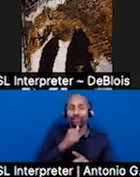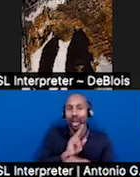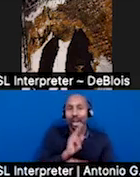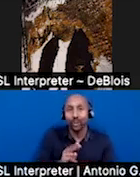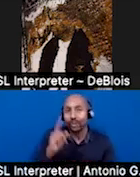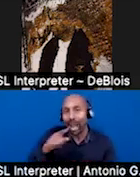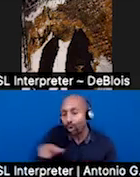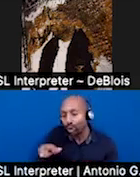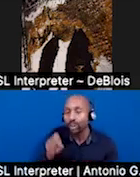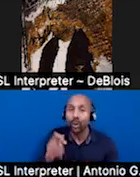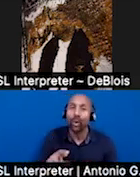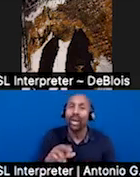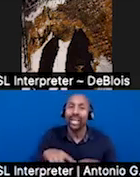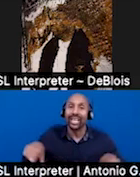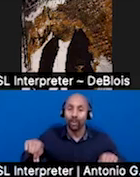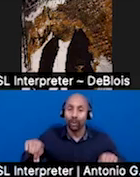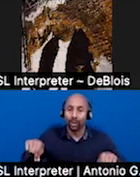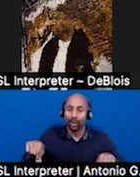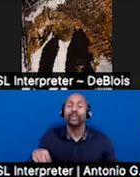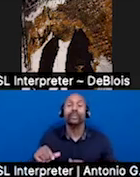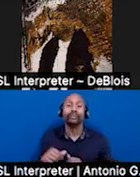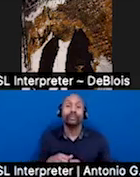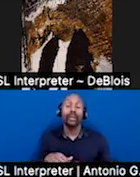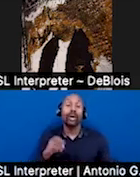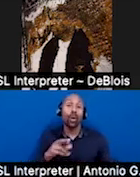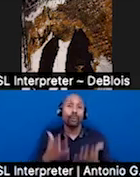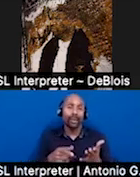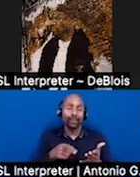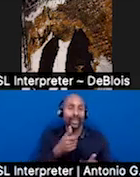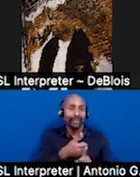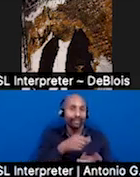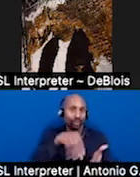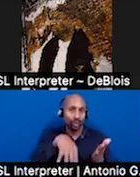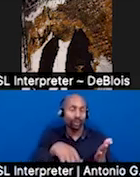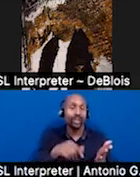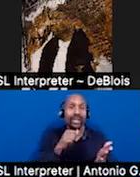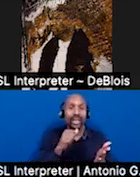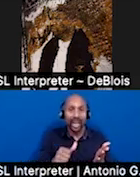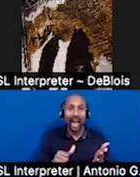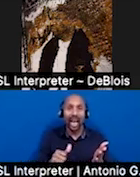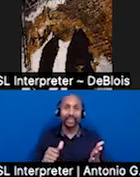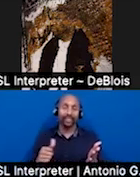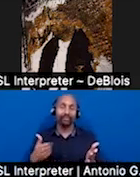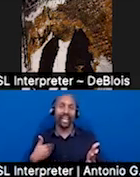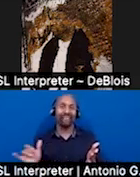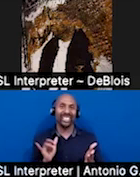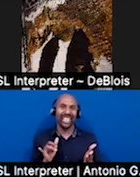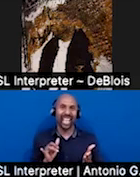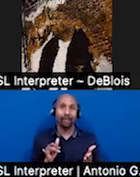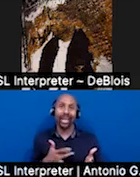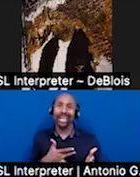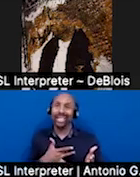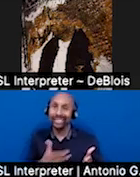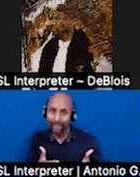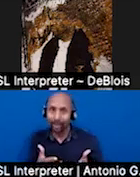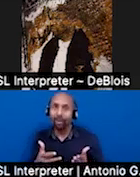and comprehend text in typically developing ways? So the students on our panel will inform us that learners with disabilities can be independent,